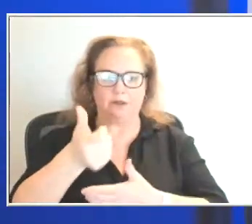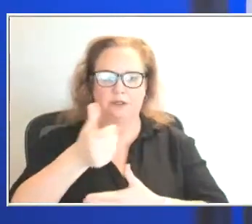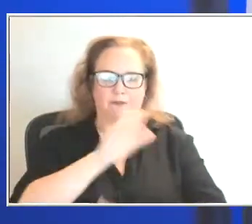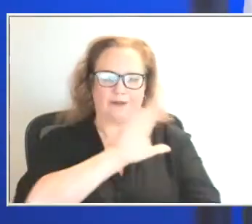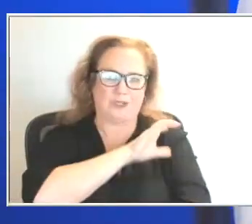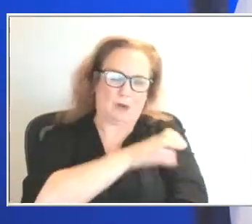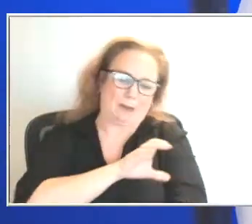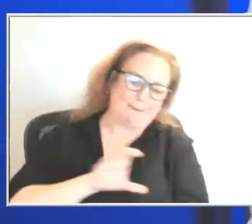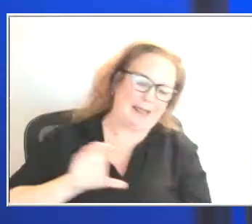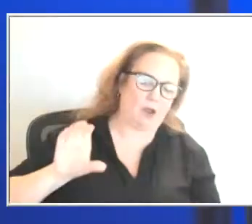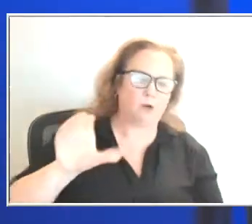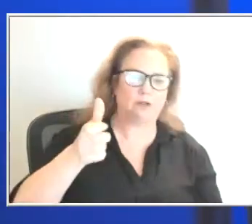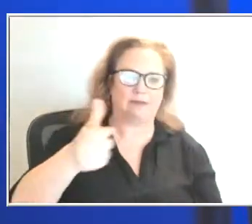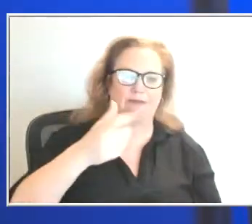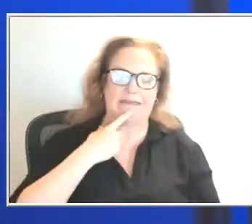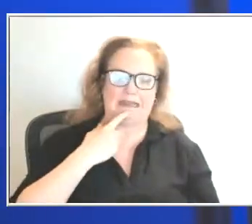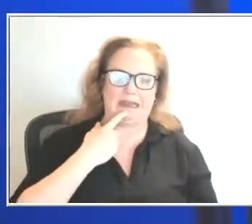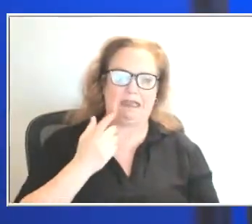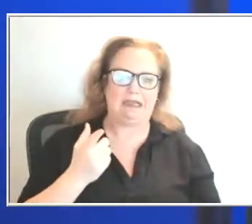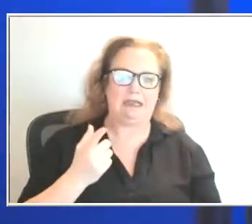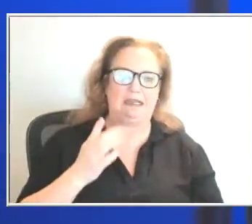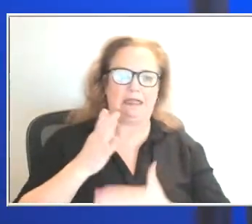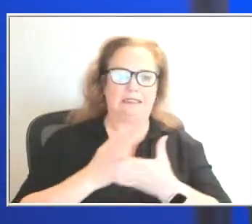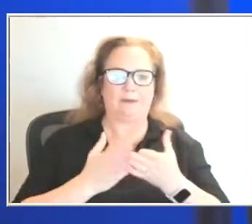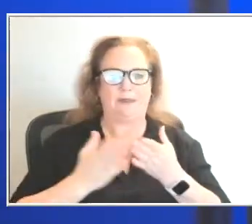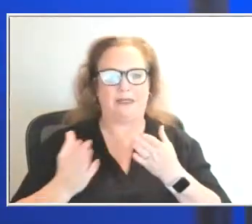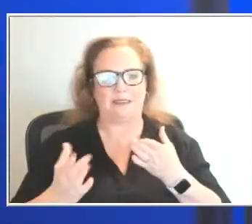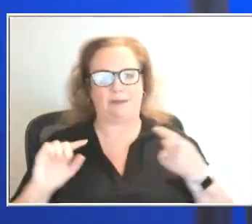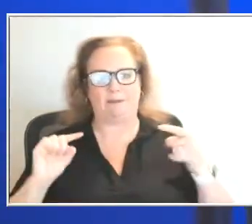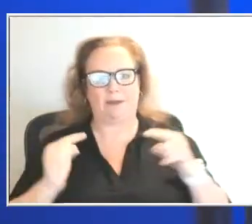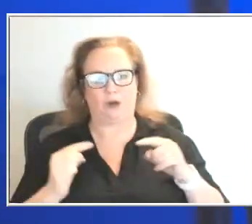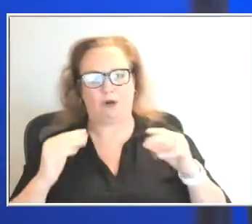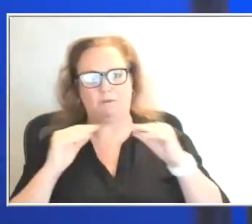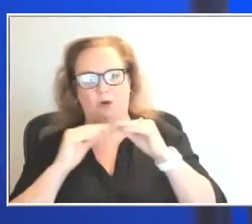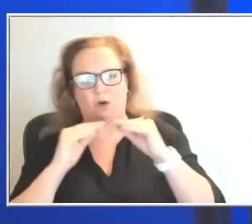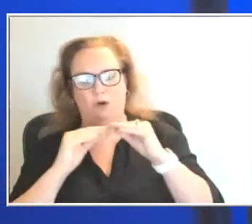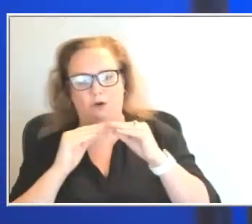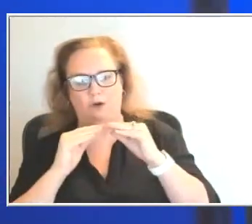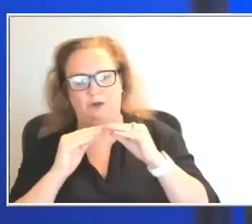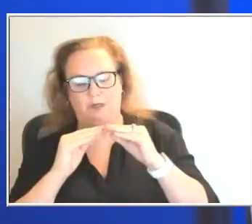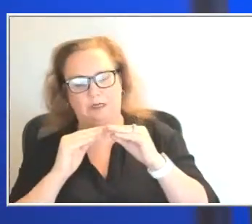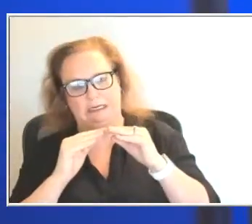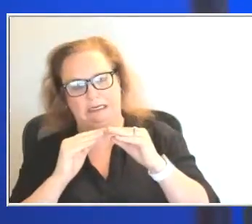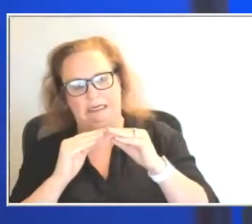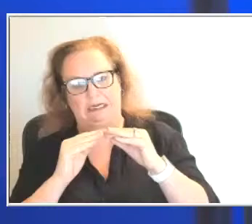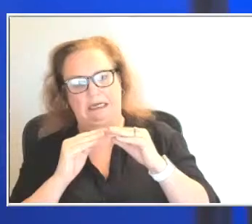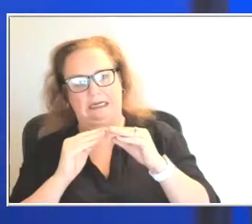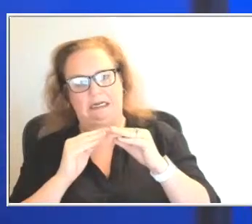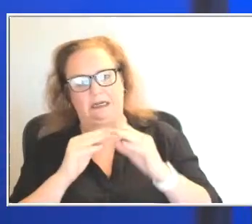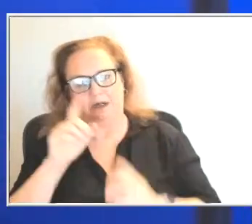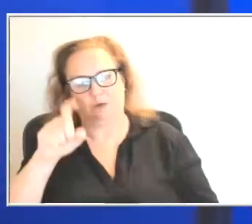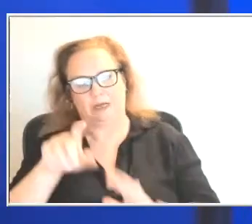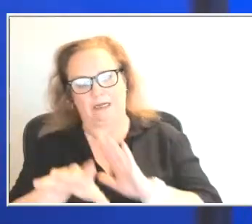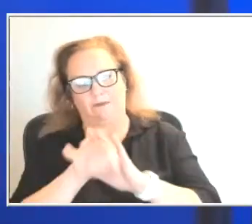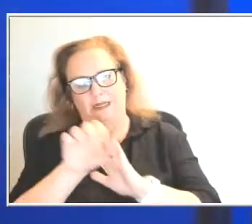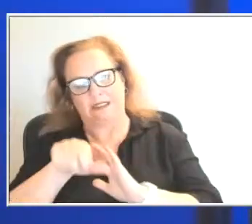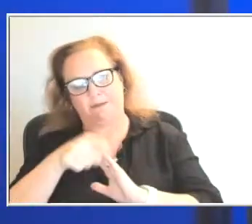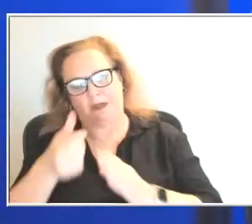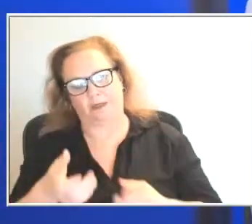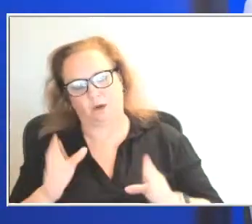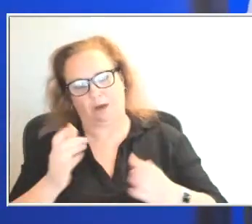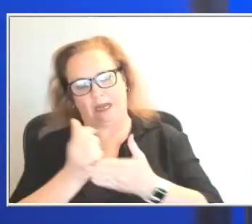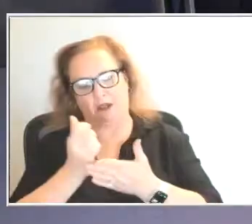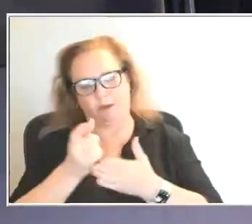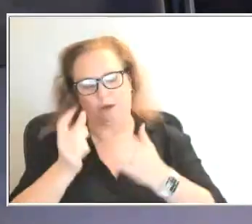the patient to say, you know, some of these things might hurt you more in the long run. Absolutely. So we need to find some other way to help you.